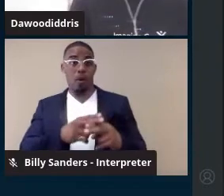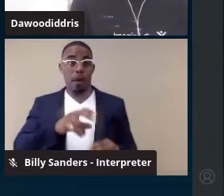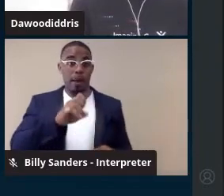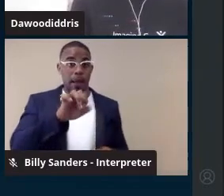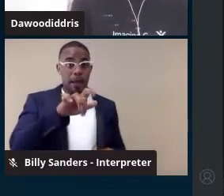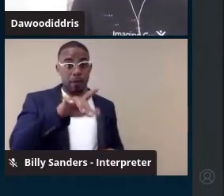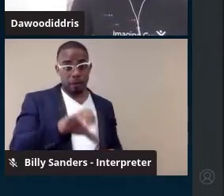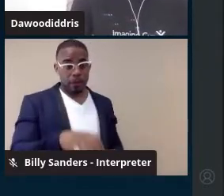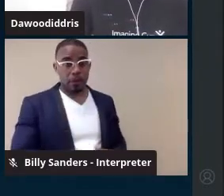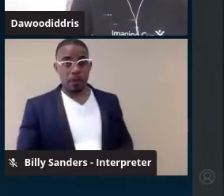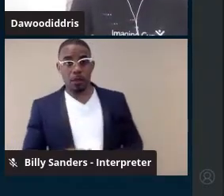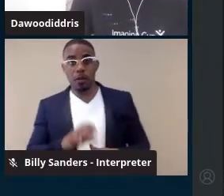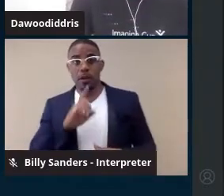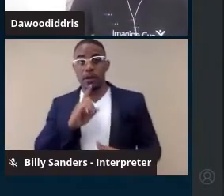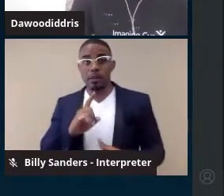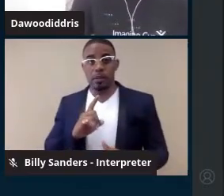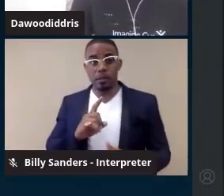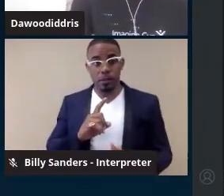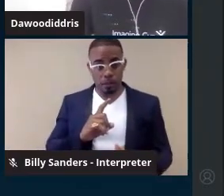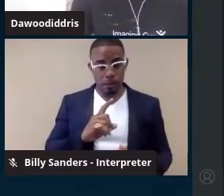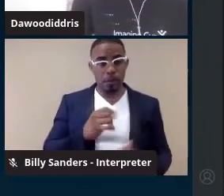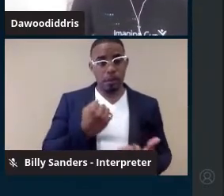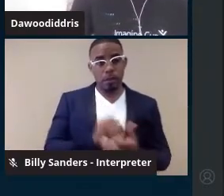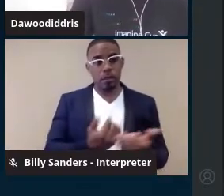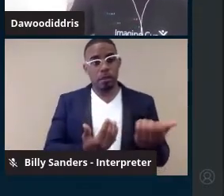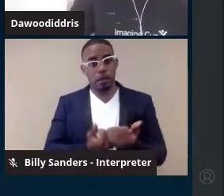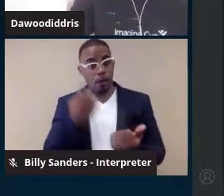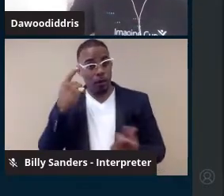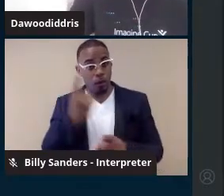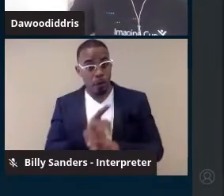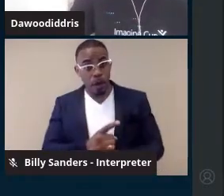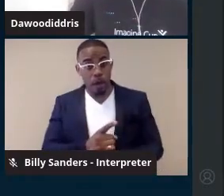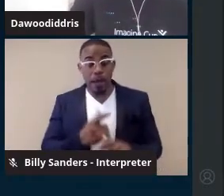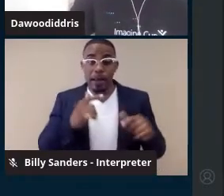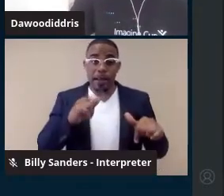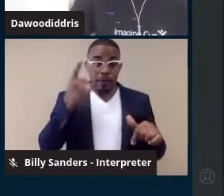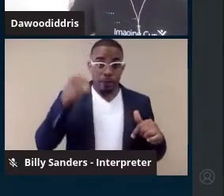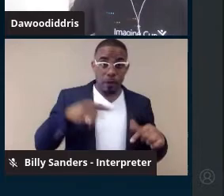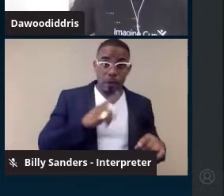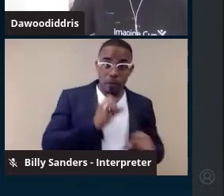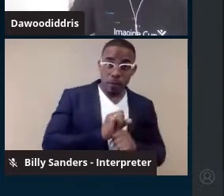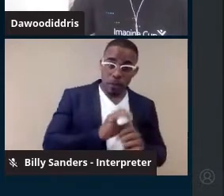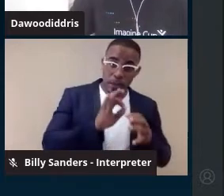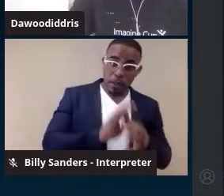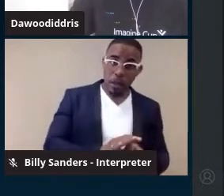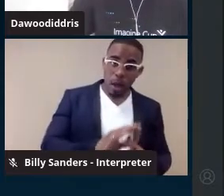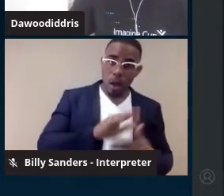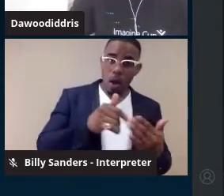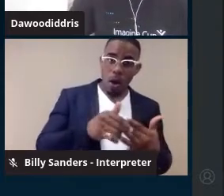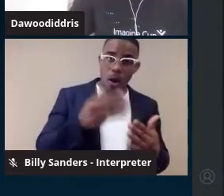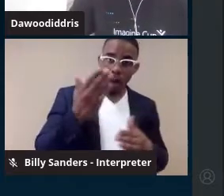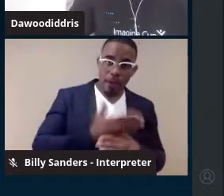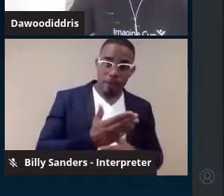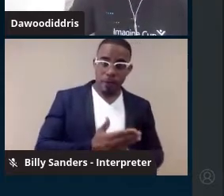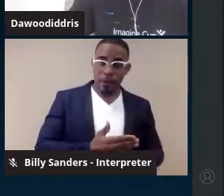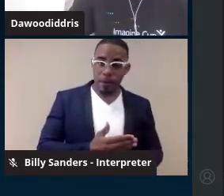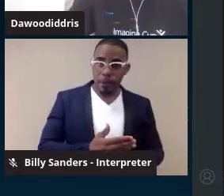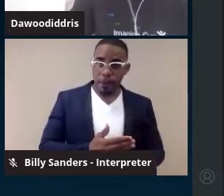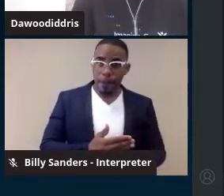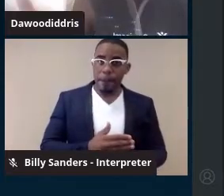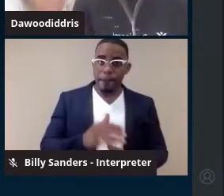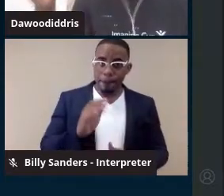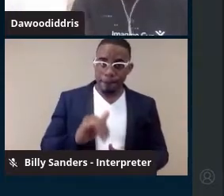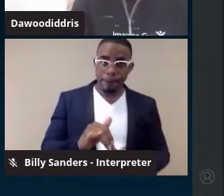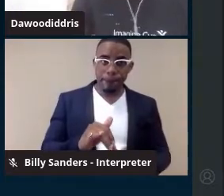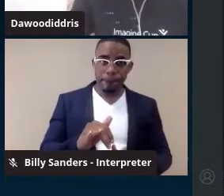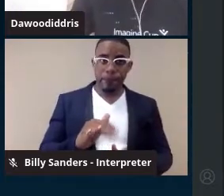SLC, which is a source folder. All right. This source folder will contain all, files, that